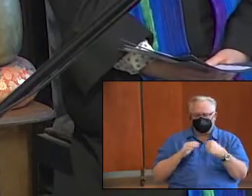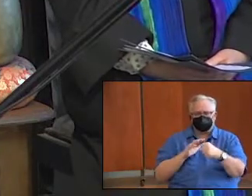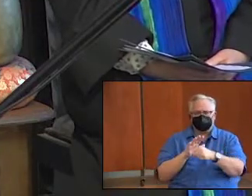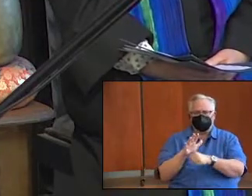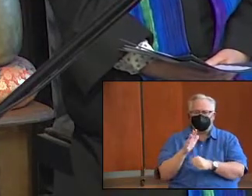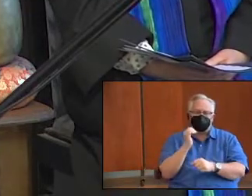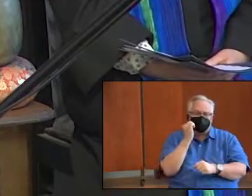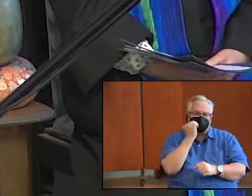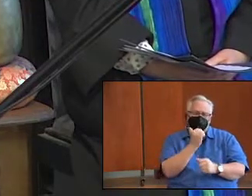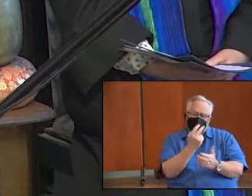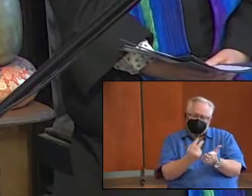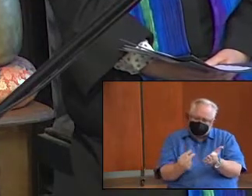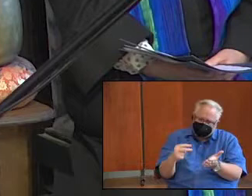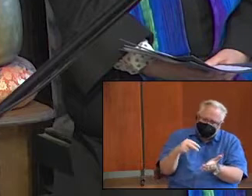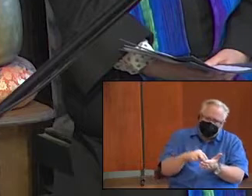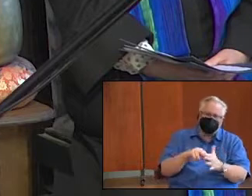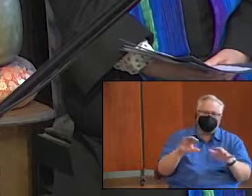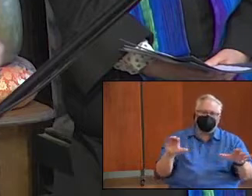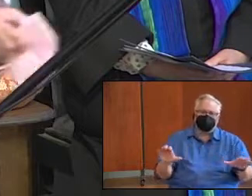work of living.